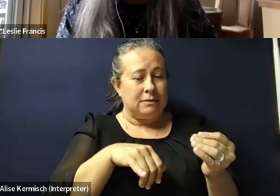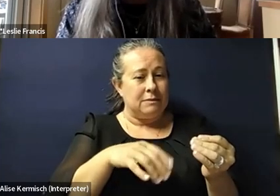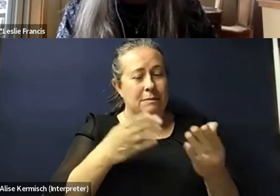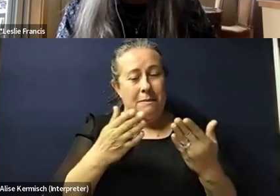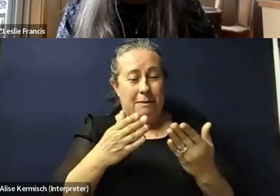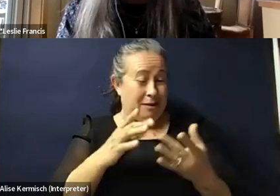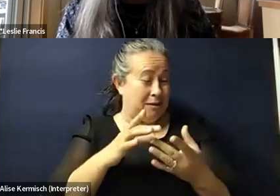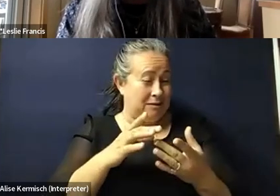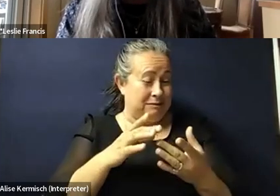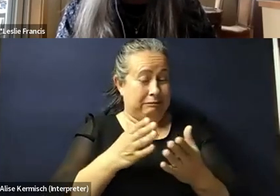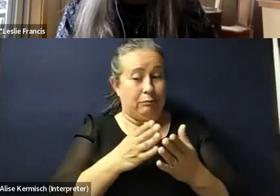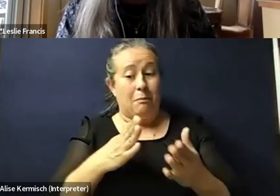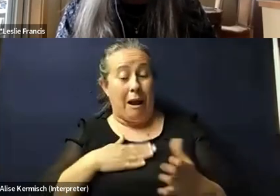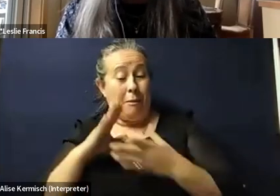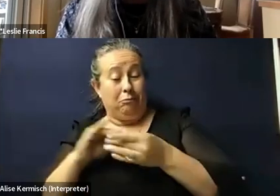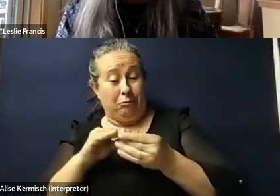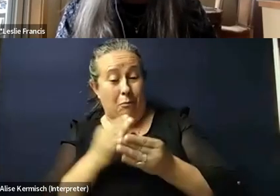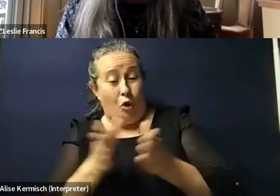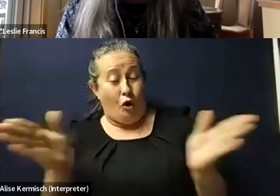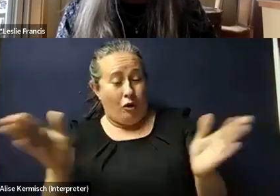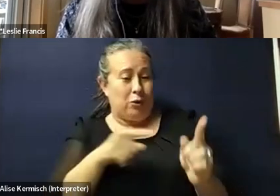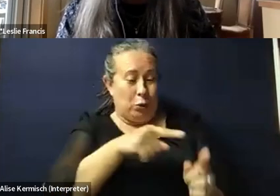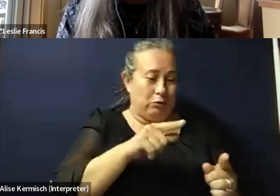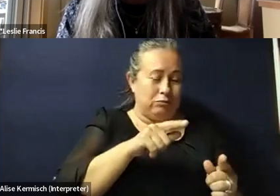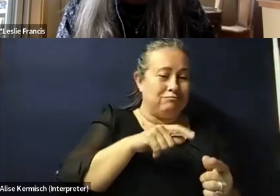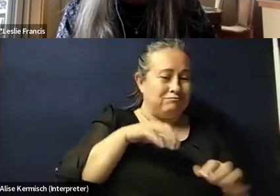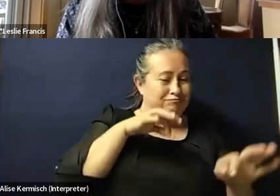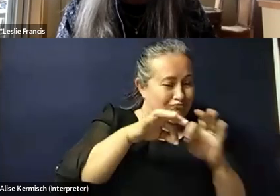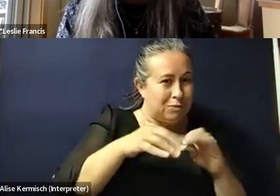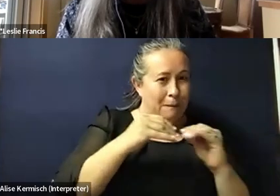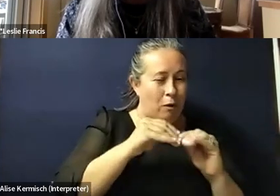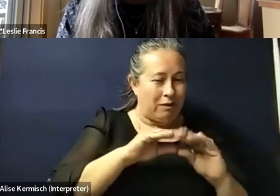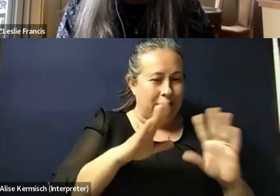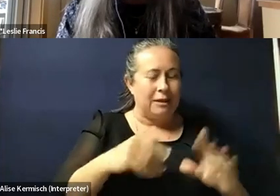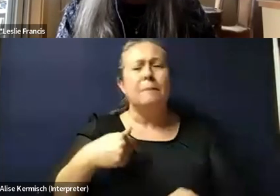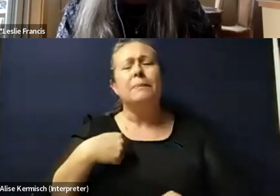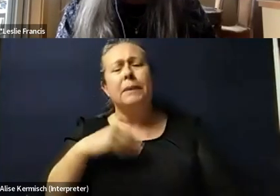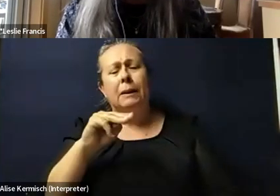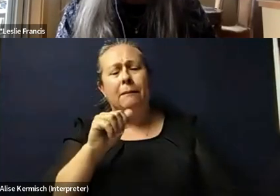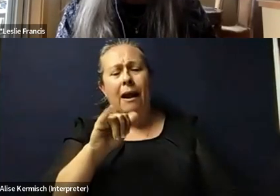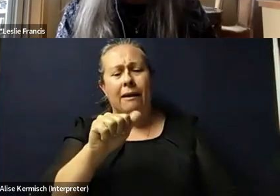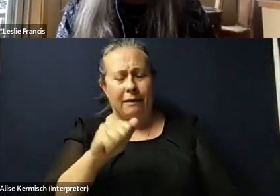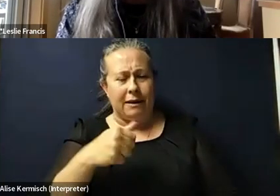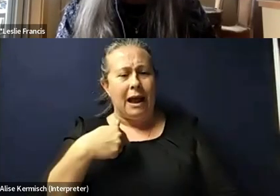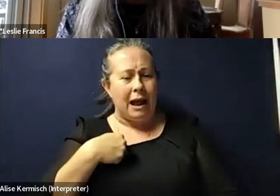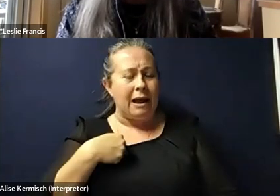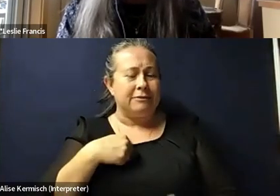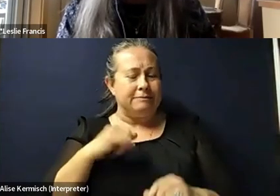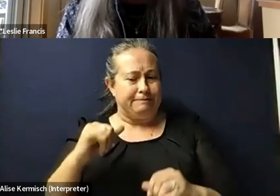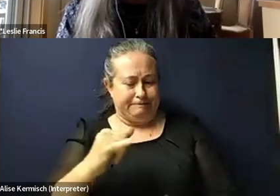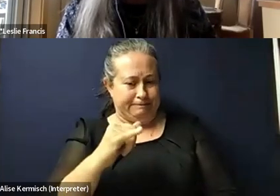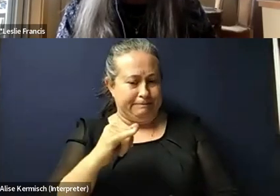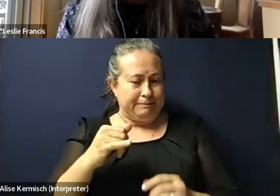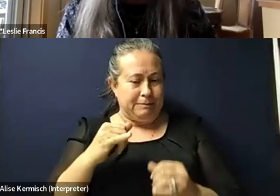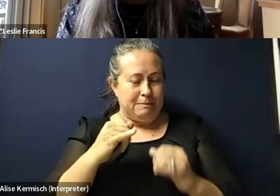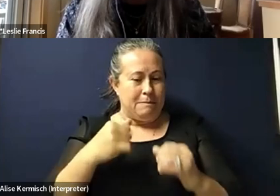characterization? Thanks, Chris. No, I completely agree. You know, I have my own worries about recruitmentology, that we're just trying